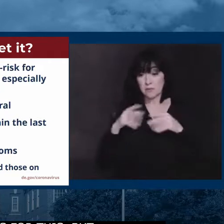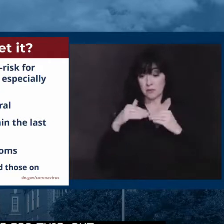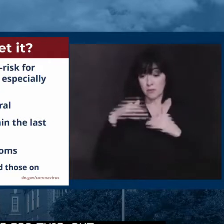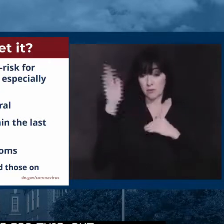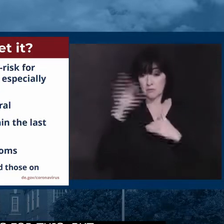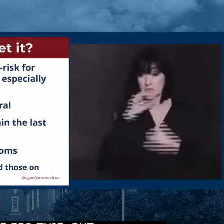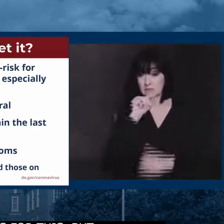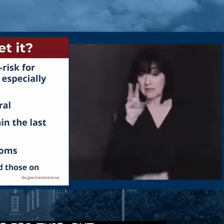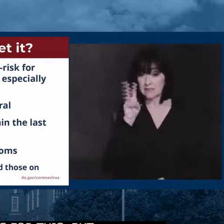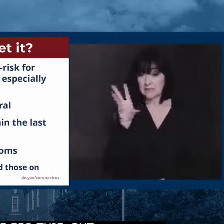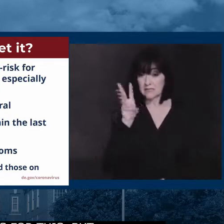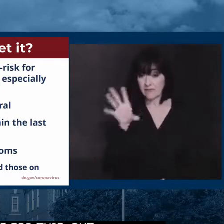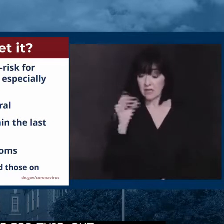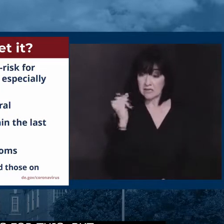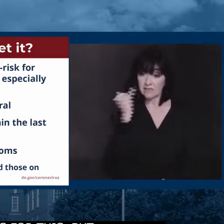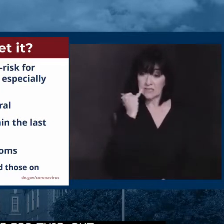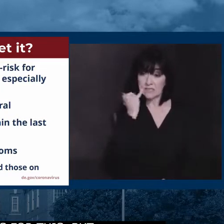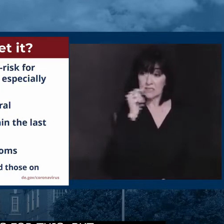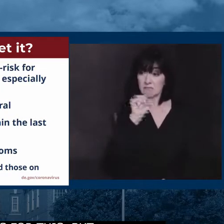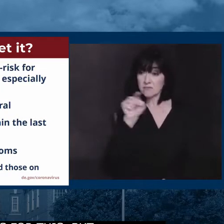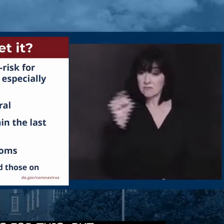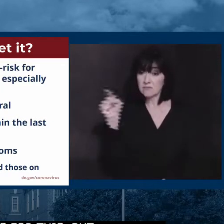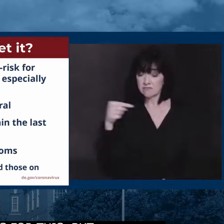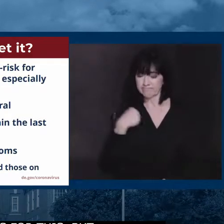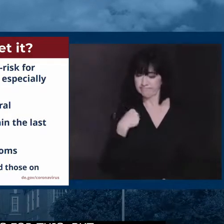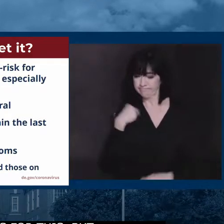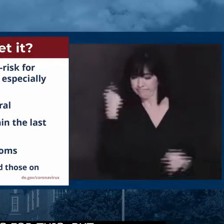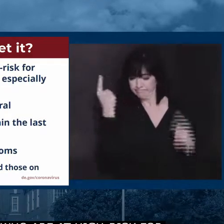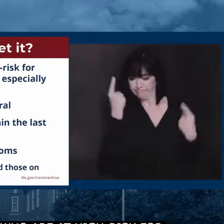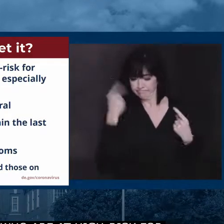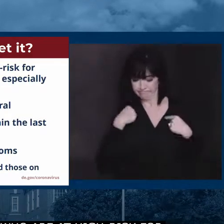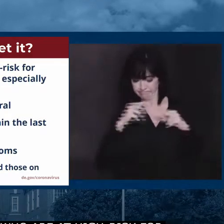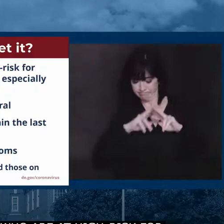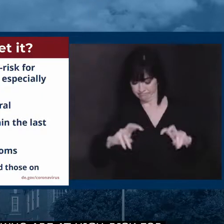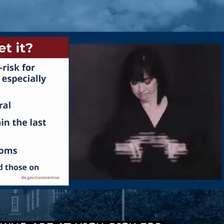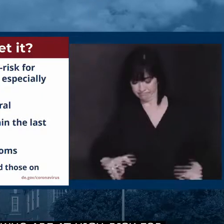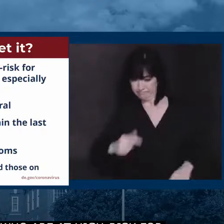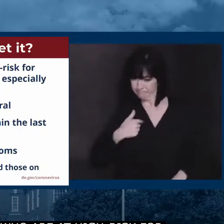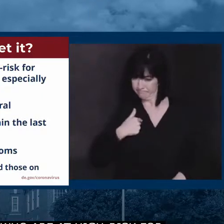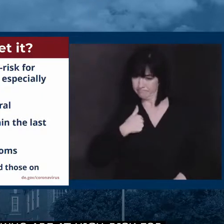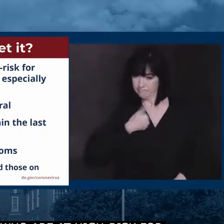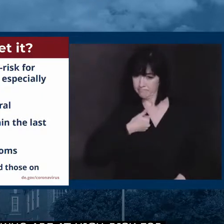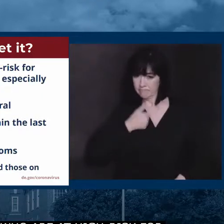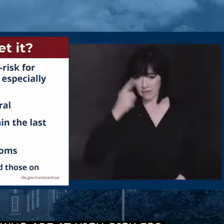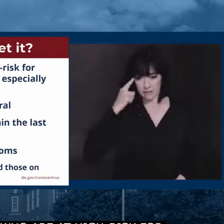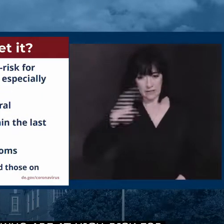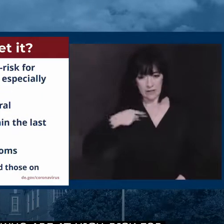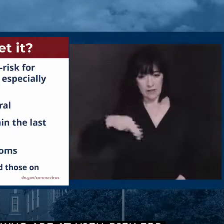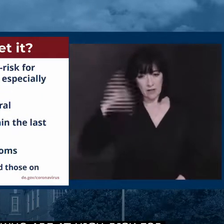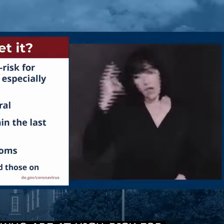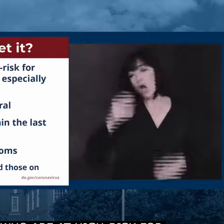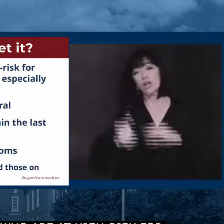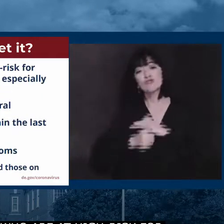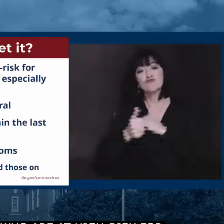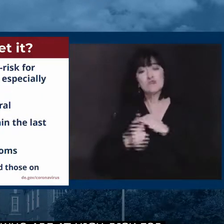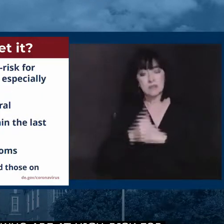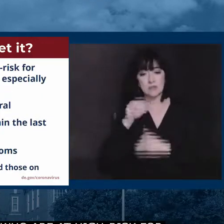been considering yourself at high risk for COVID, and you're concerned, or you